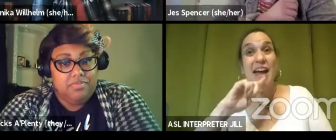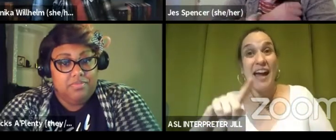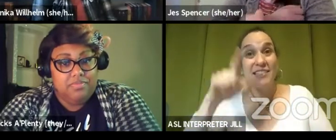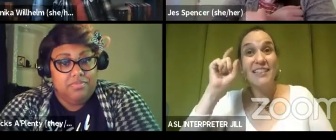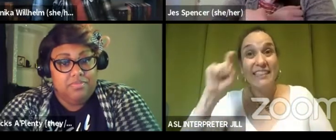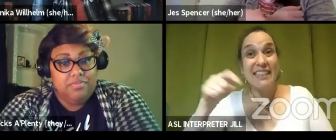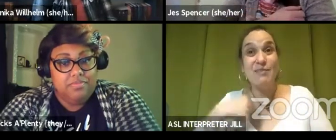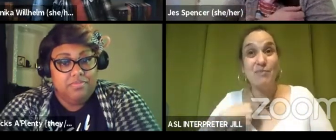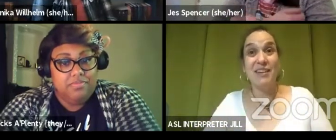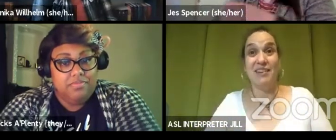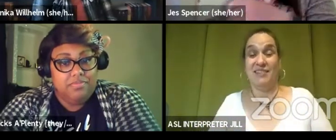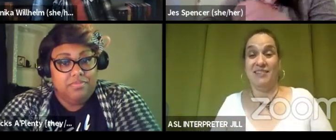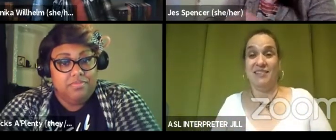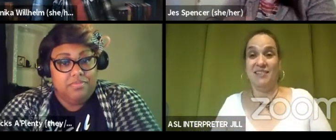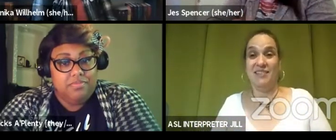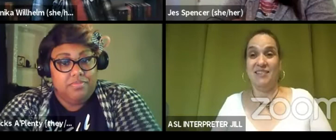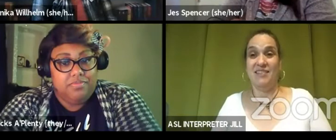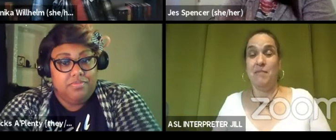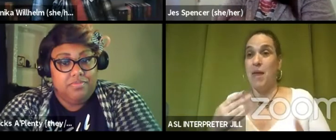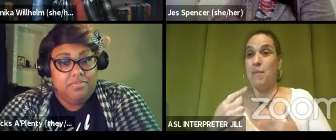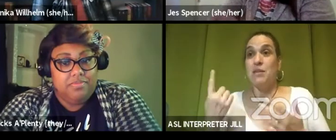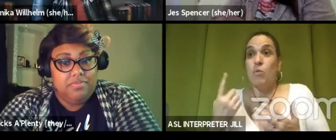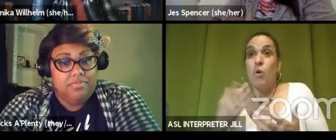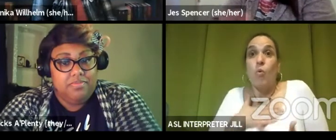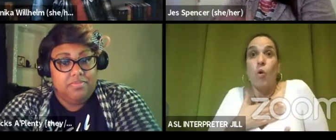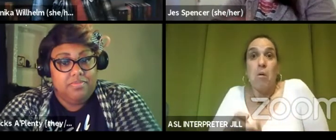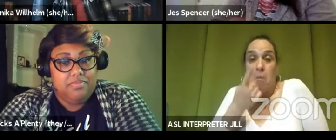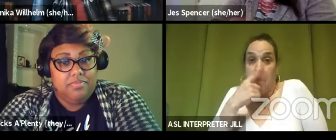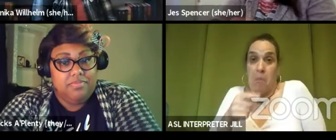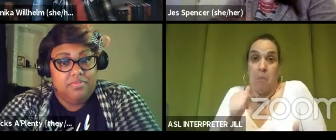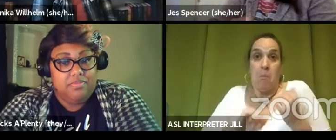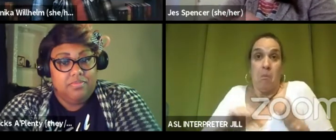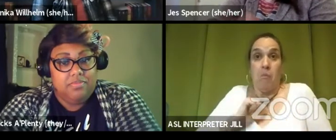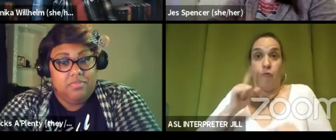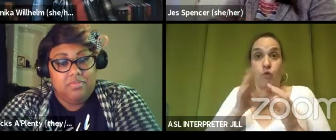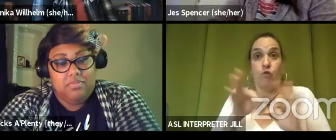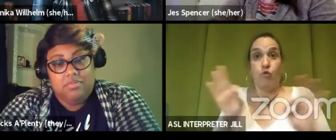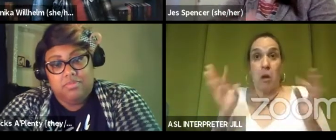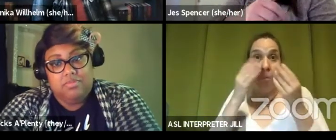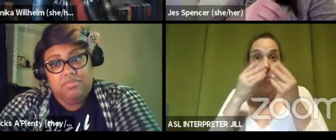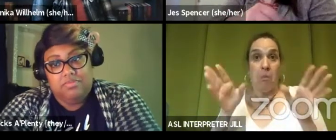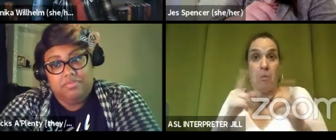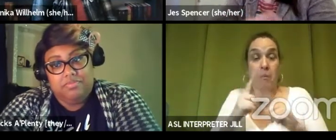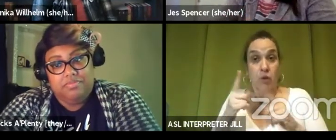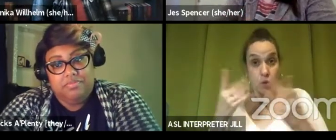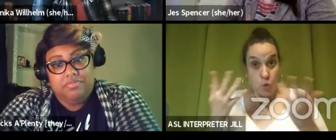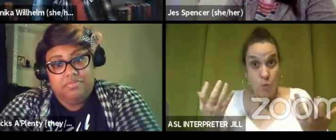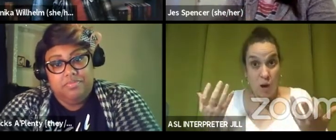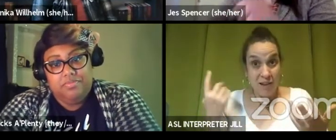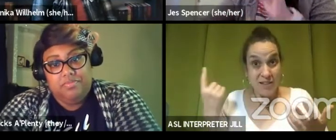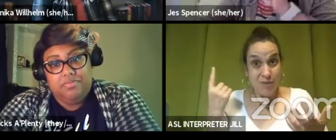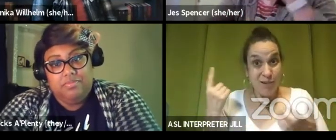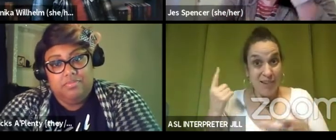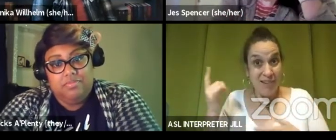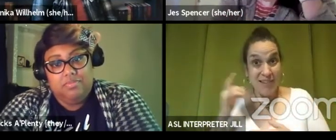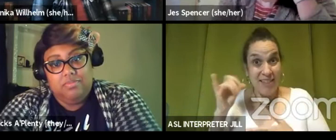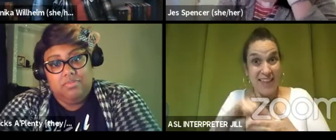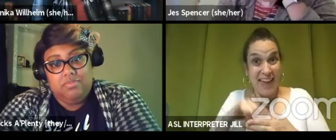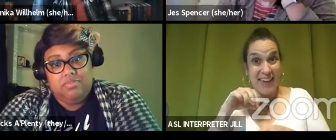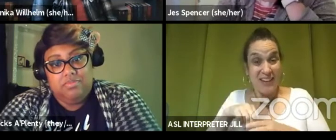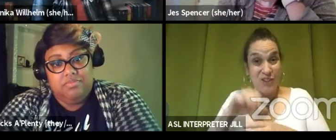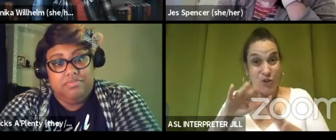there is someone who is willing to do it for nothing and doesn't care about those things. But do you actually want someone like that in your community and to